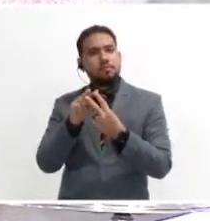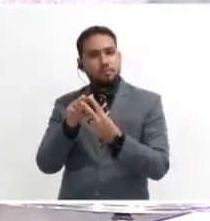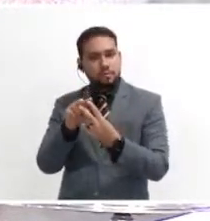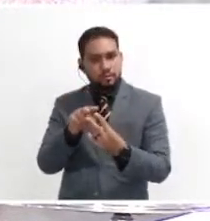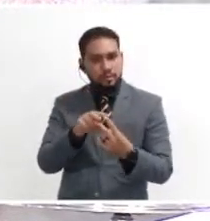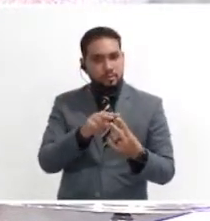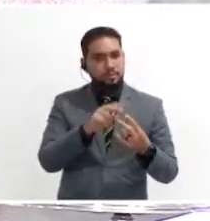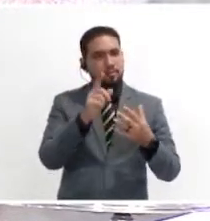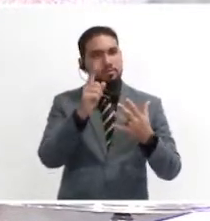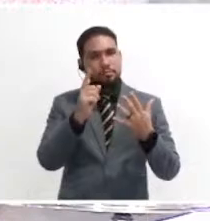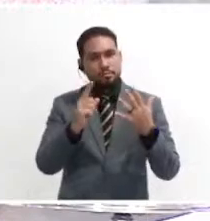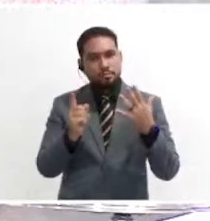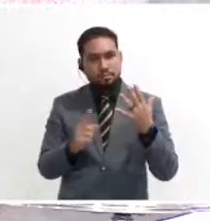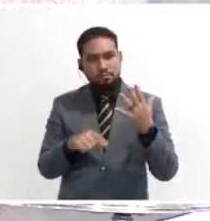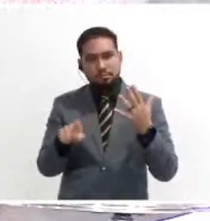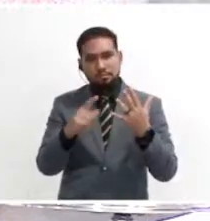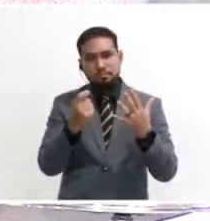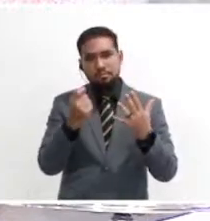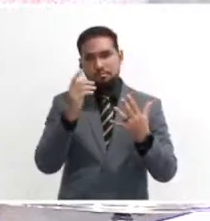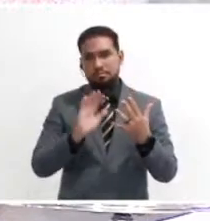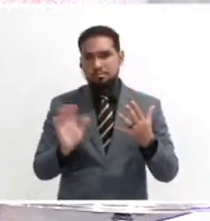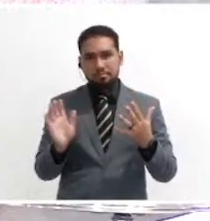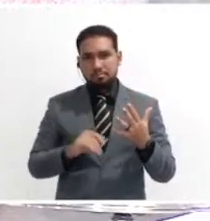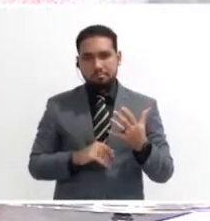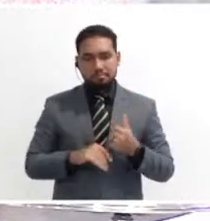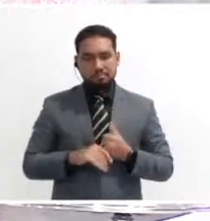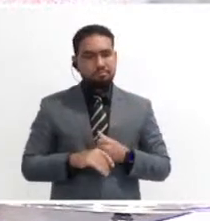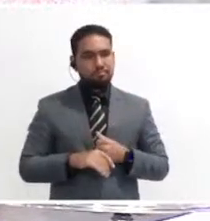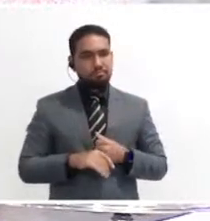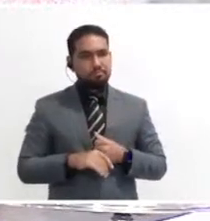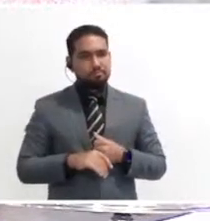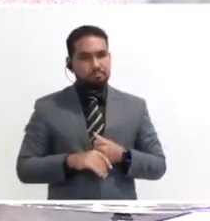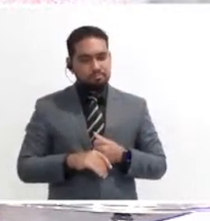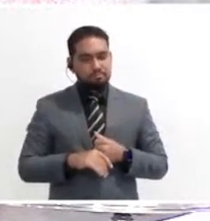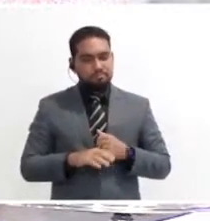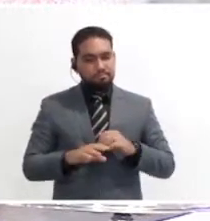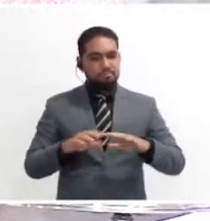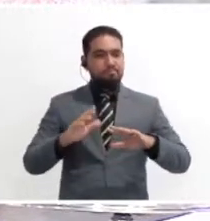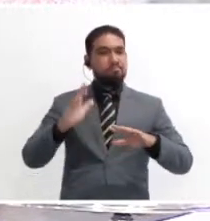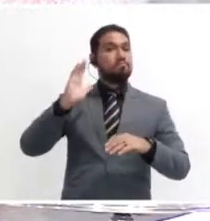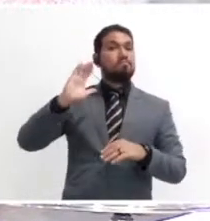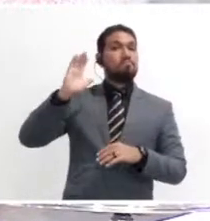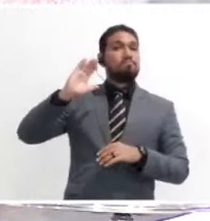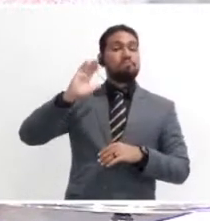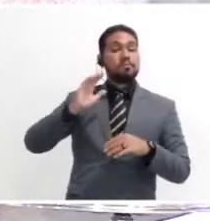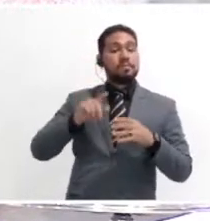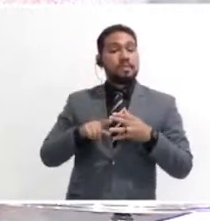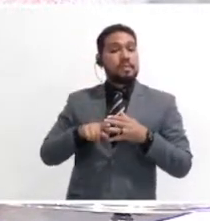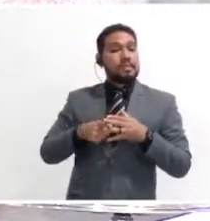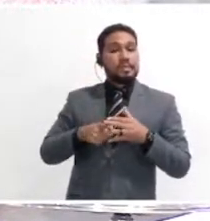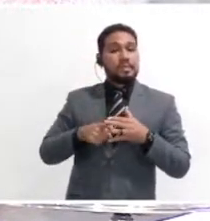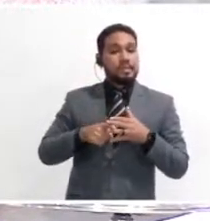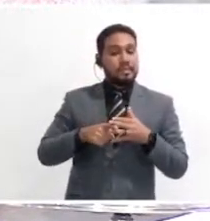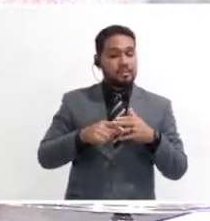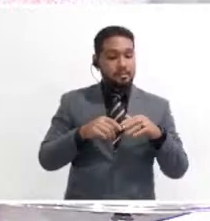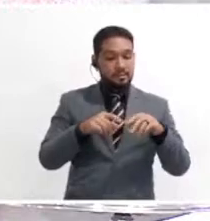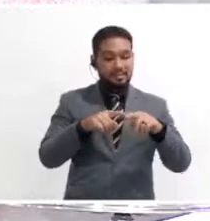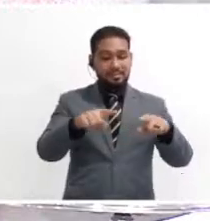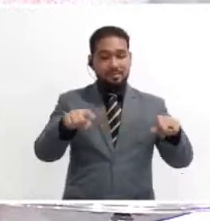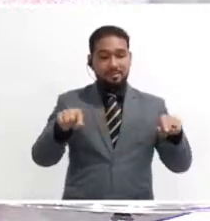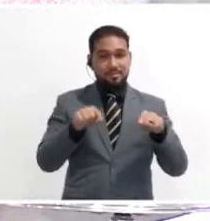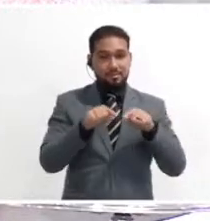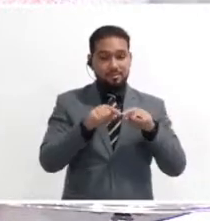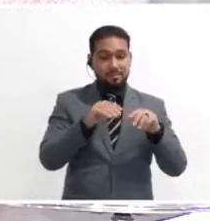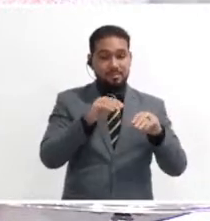So because of history, packages started out as what we call through-hole devices. There